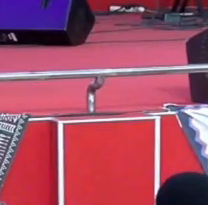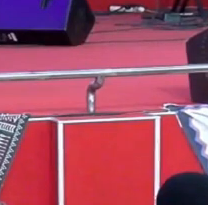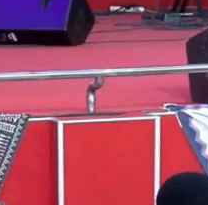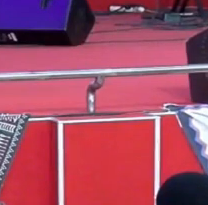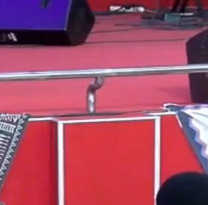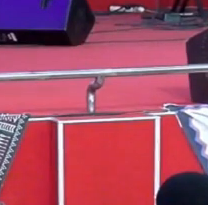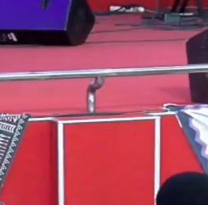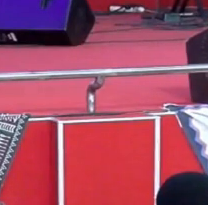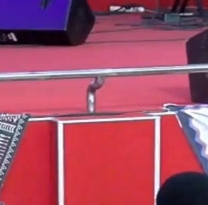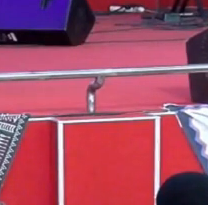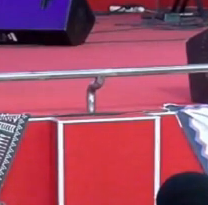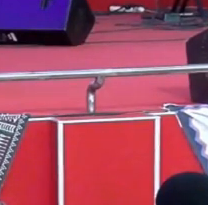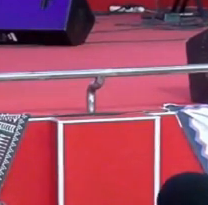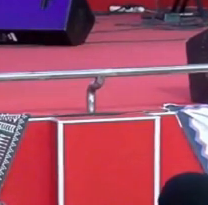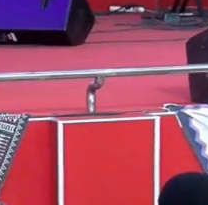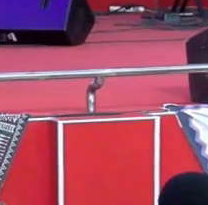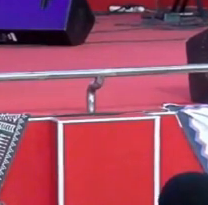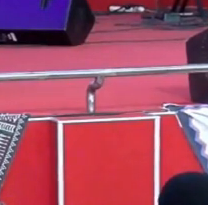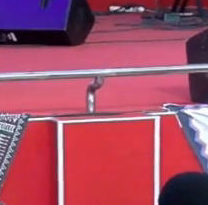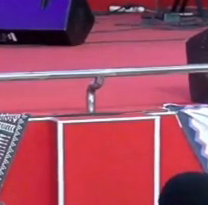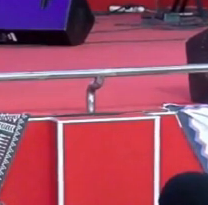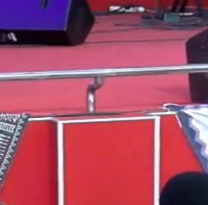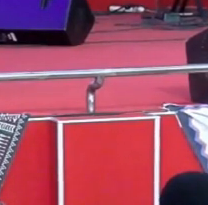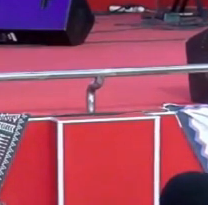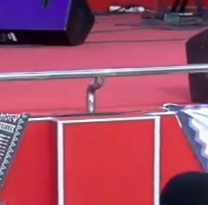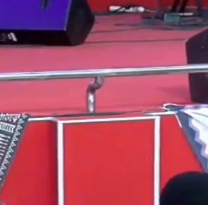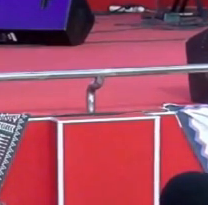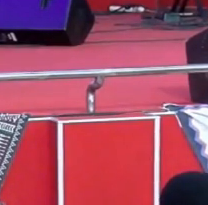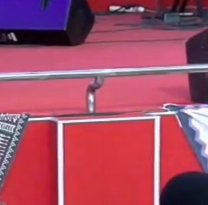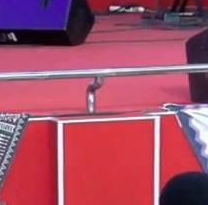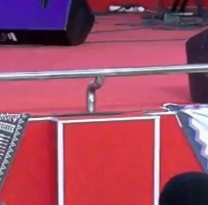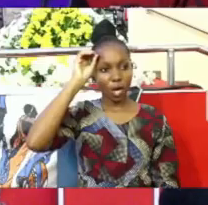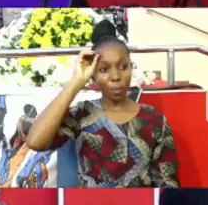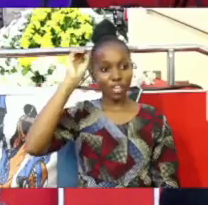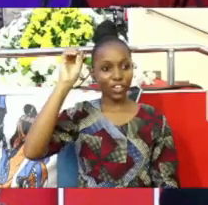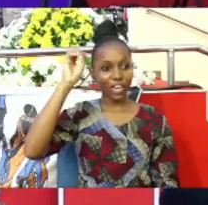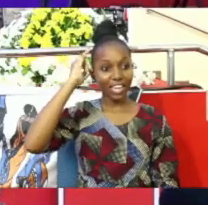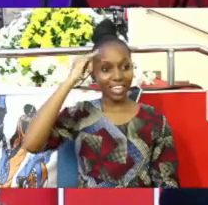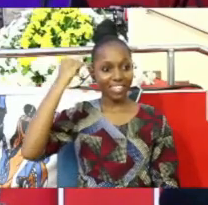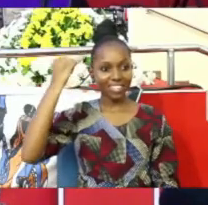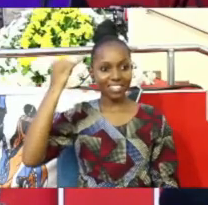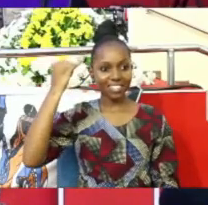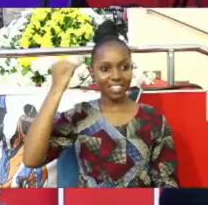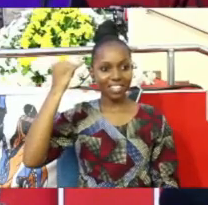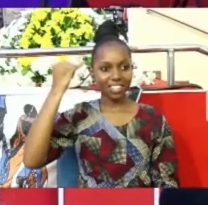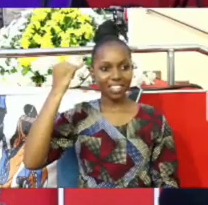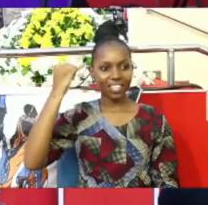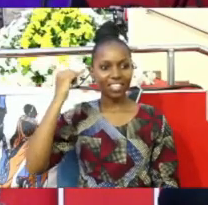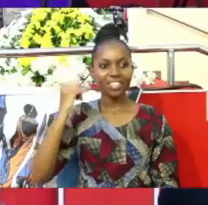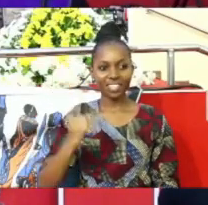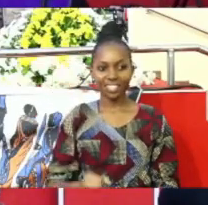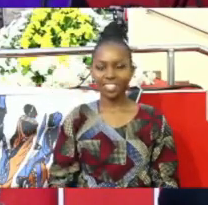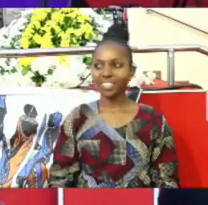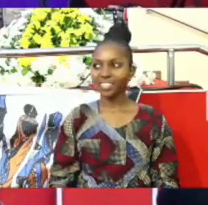people's opinion. Tunakubalia kuwa vile watu wanavyotuona. For a long time, kwa